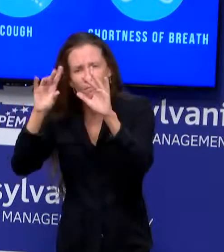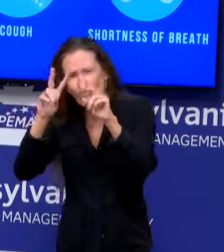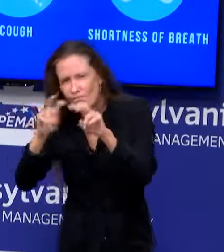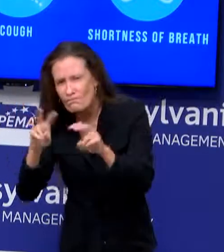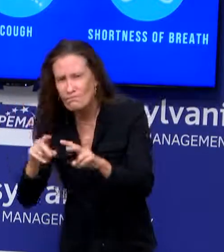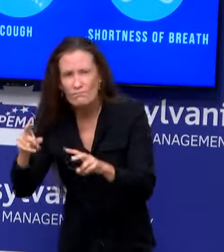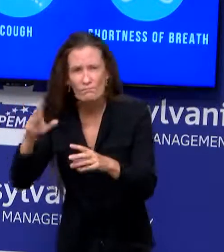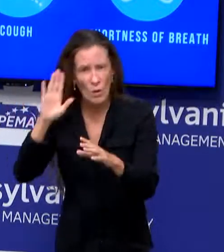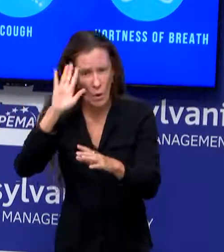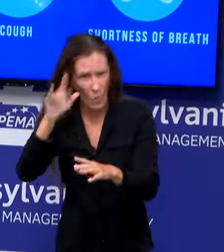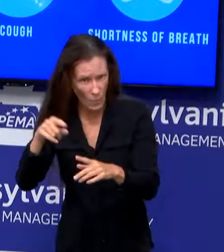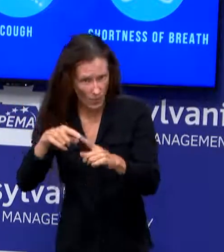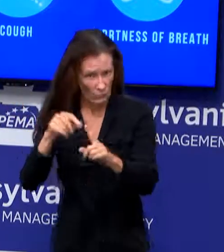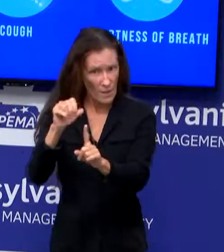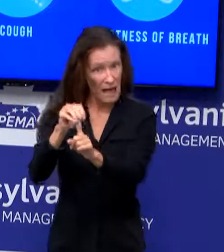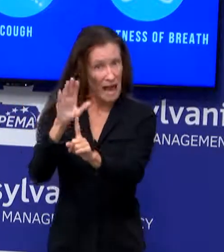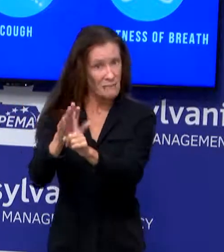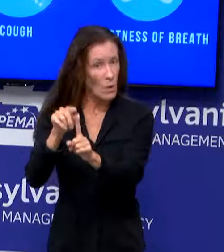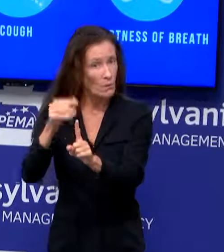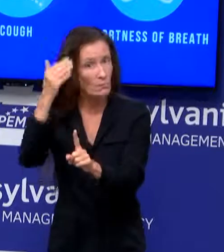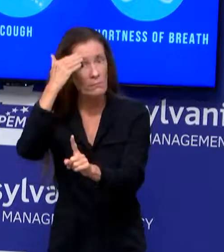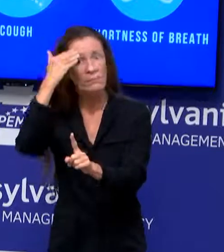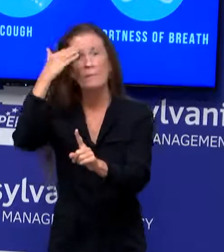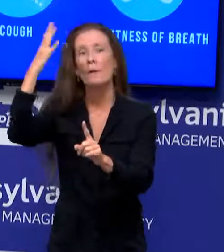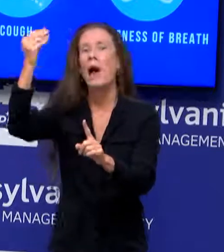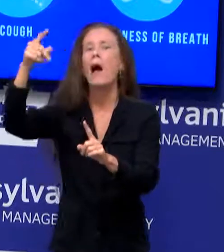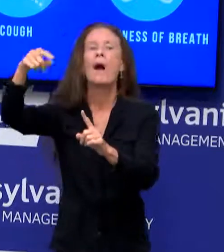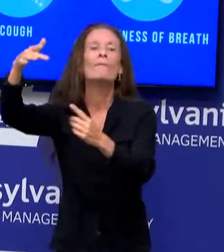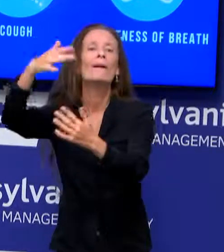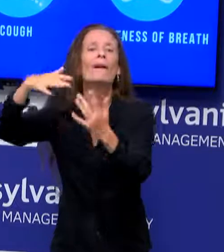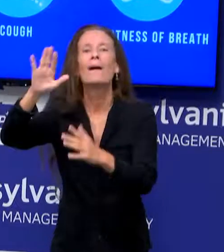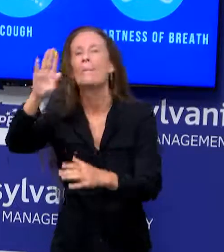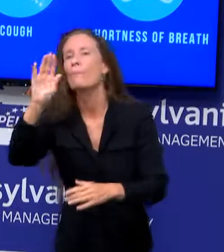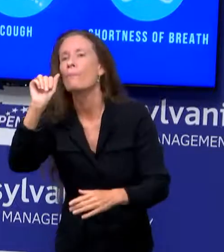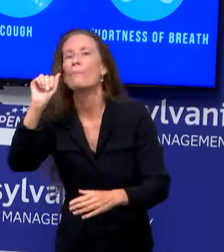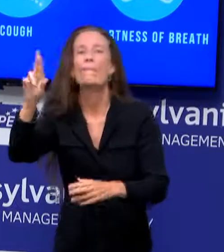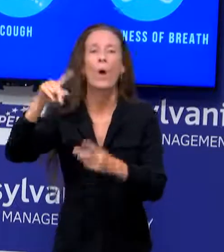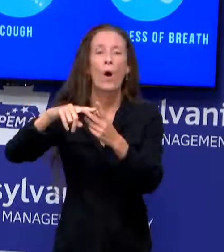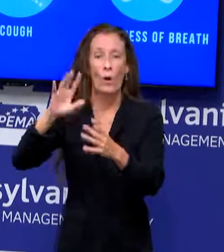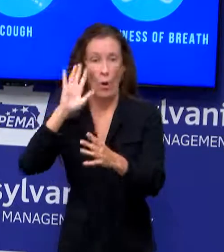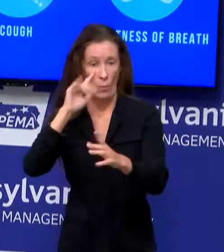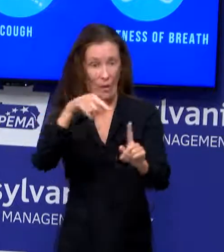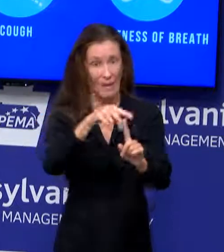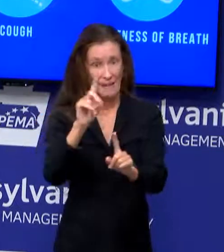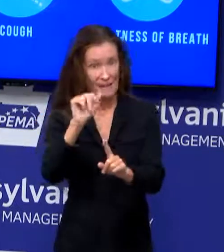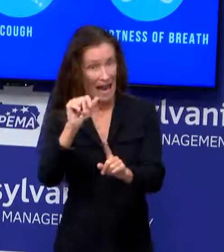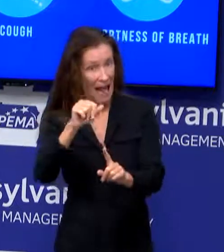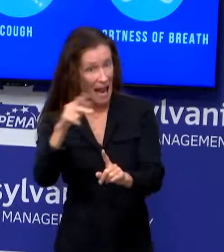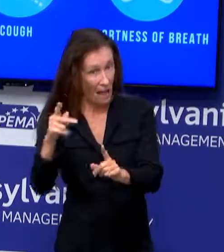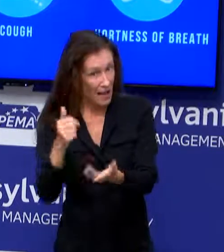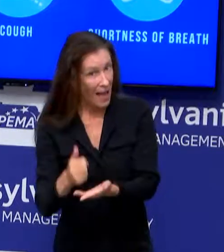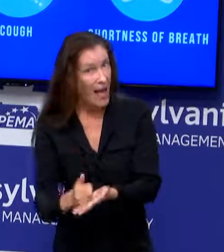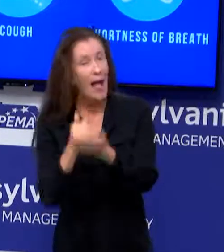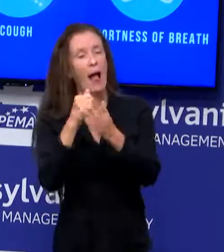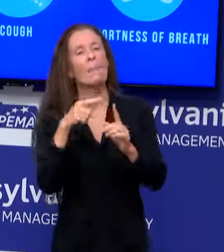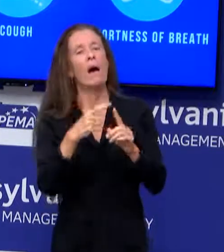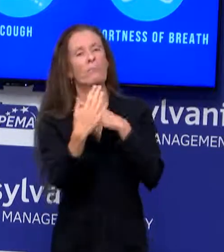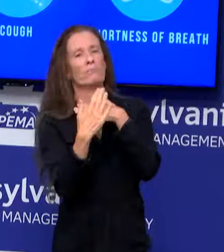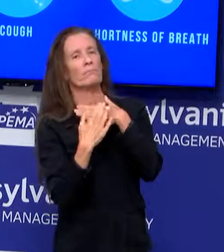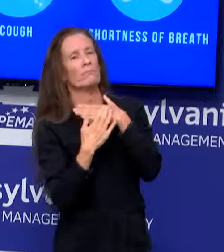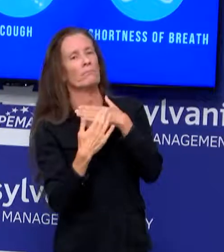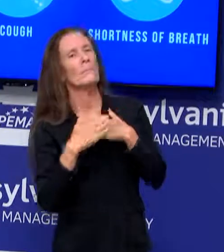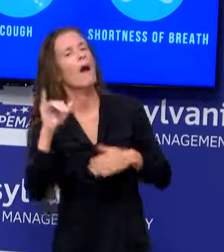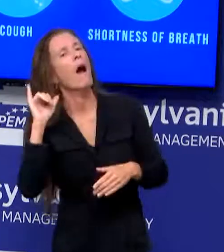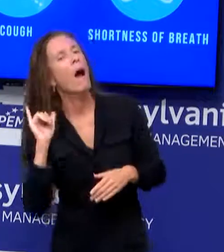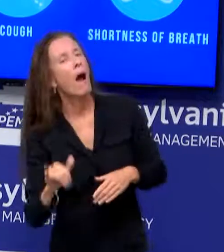who have exposure, are they visiting bars? Like, will this data inform public health decisions, like stay-at-home orders? It